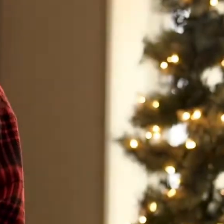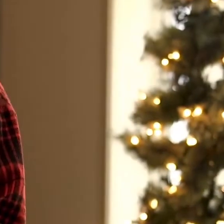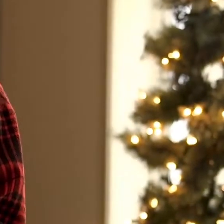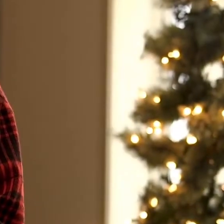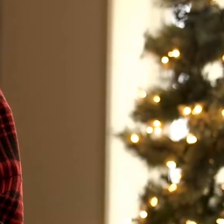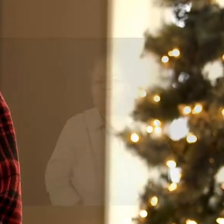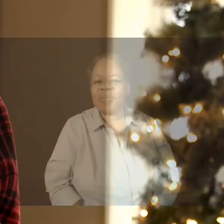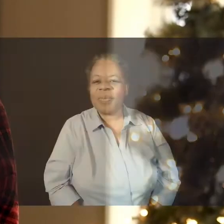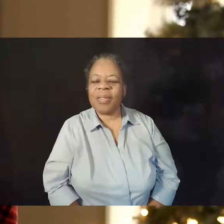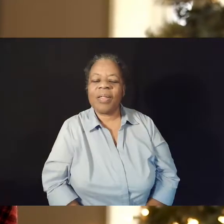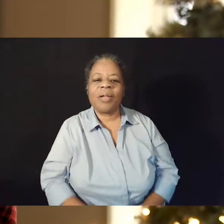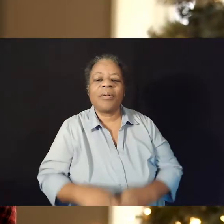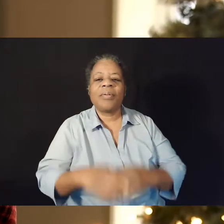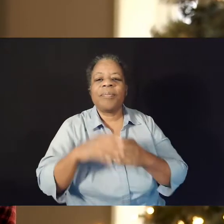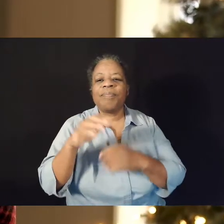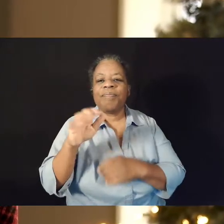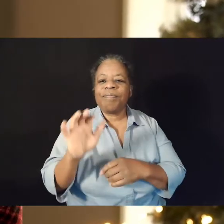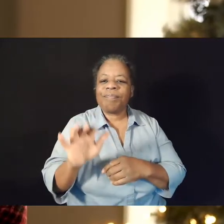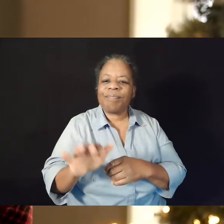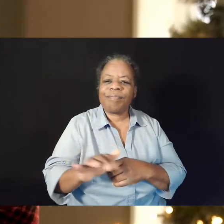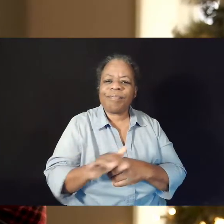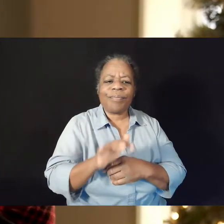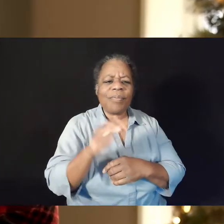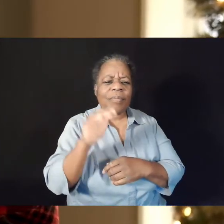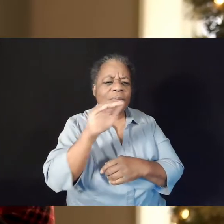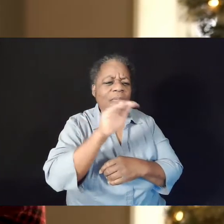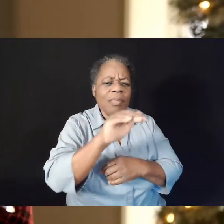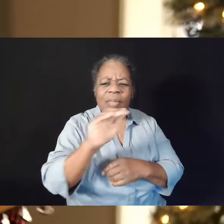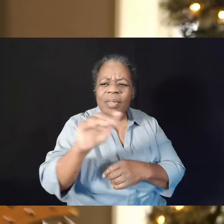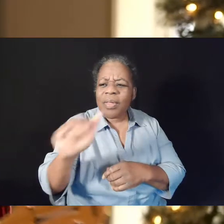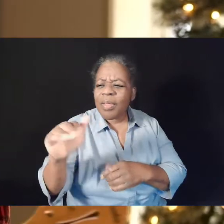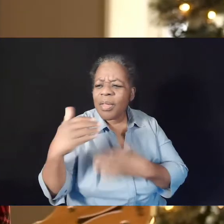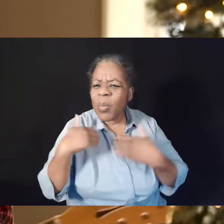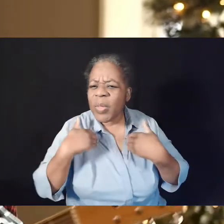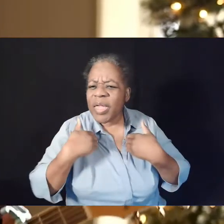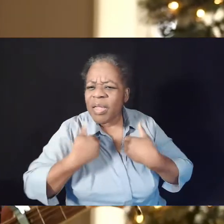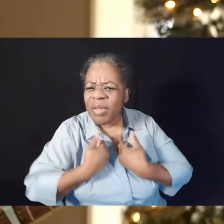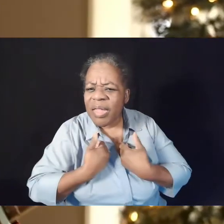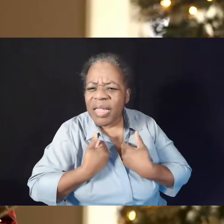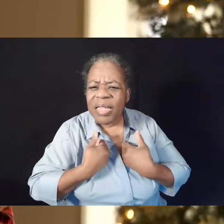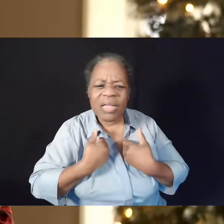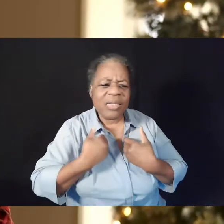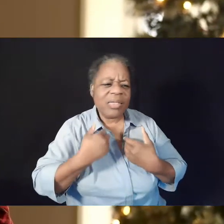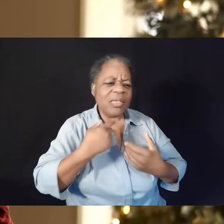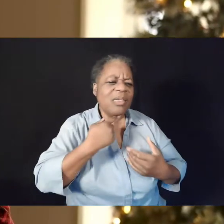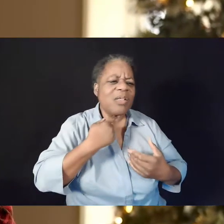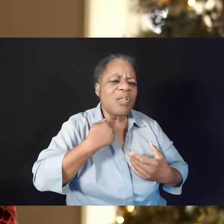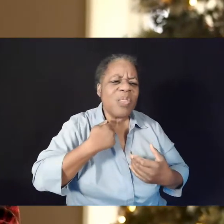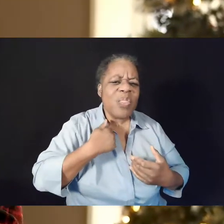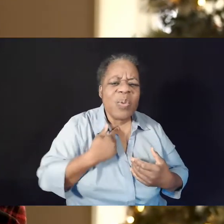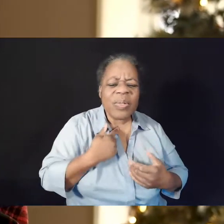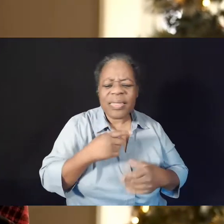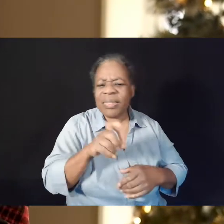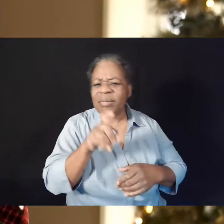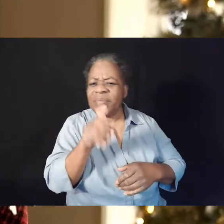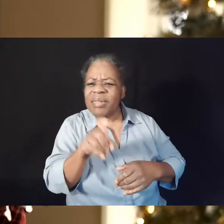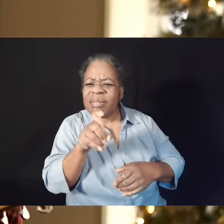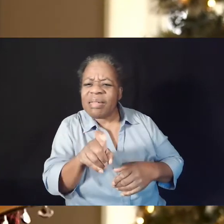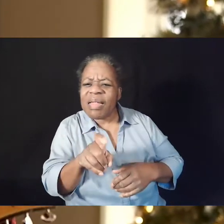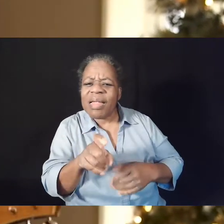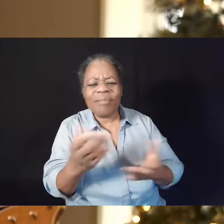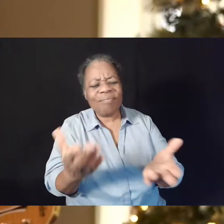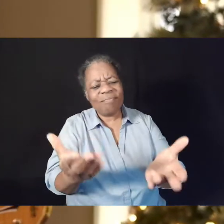Come, are you weary? Come, are you thirsty? Come to the well that